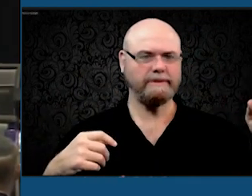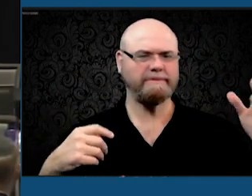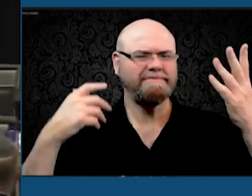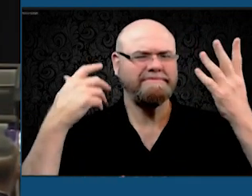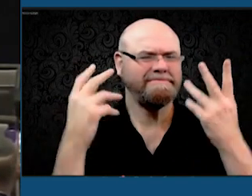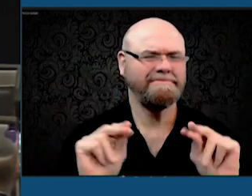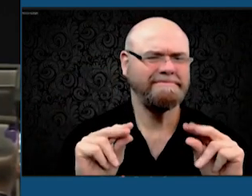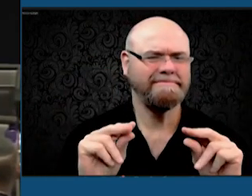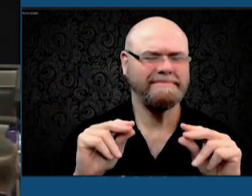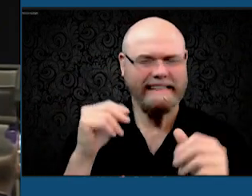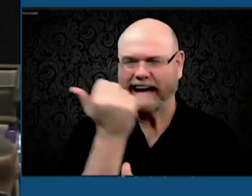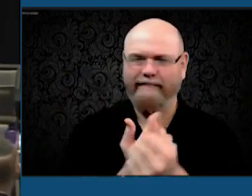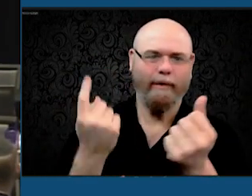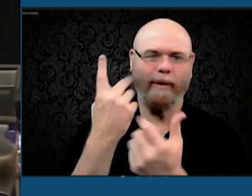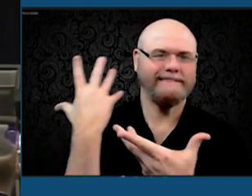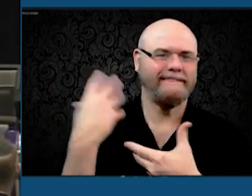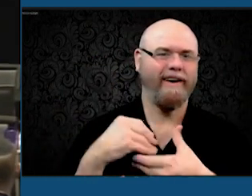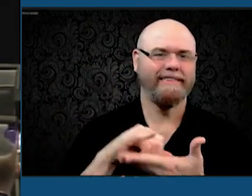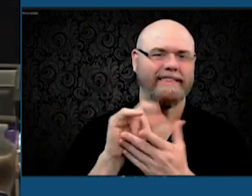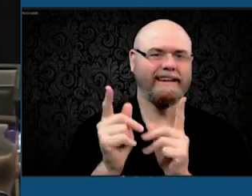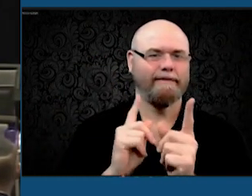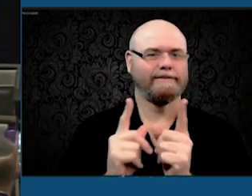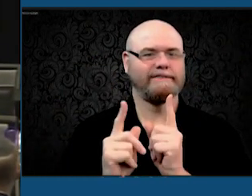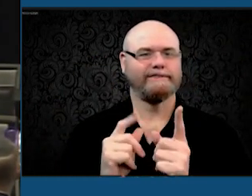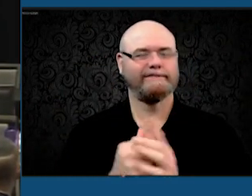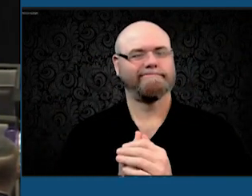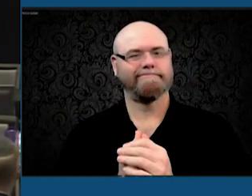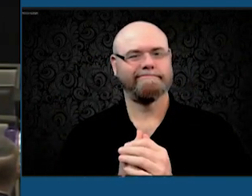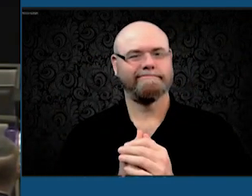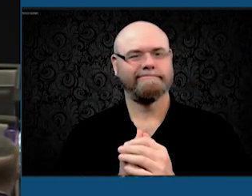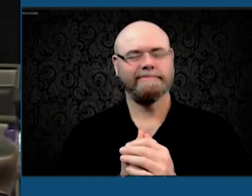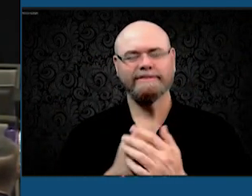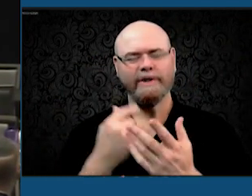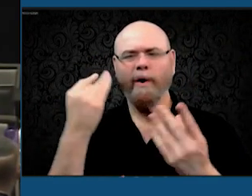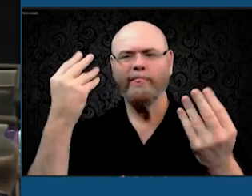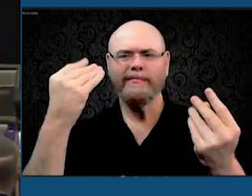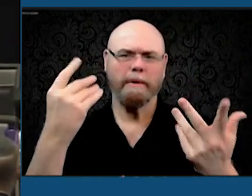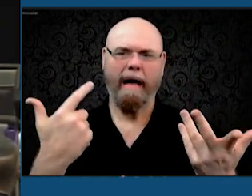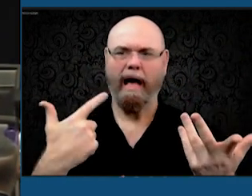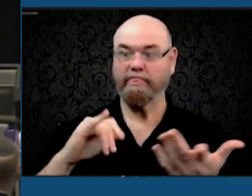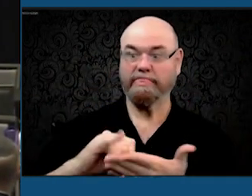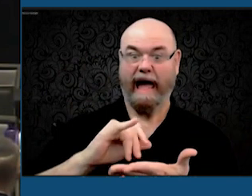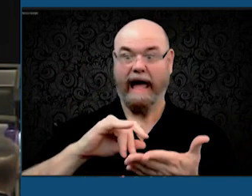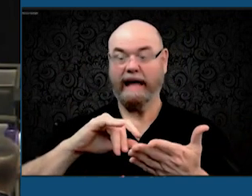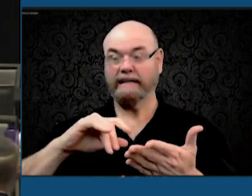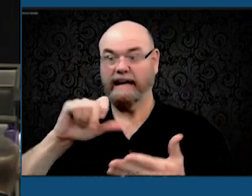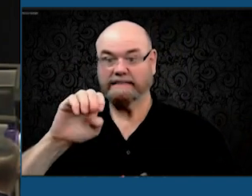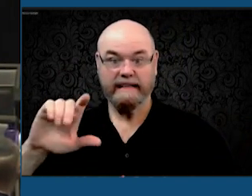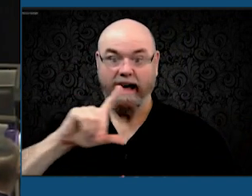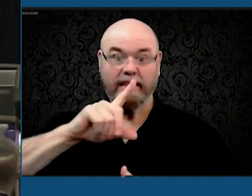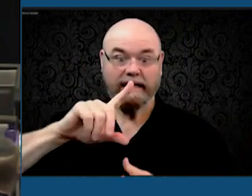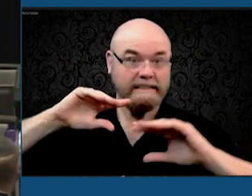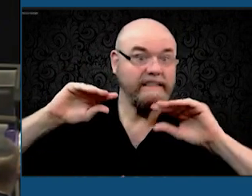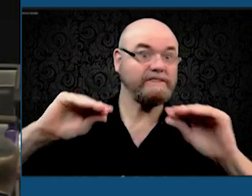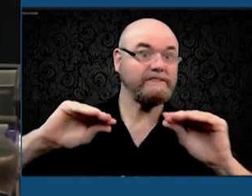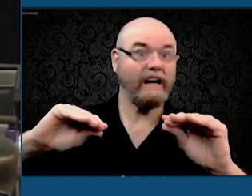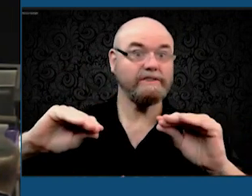And so when you think about the idea that it's indoctrinating people, what I want to share is that it's just the